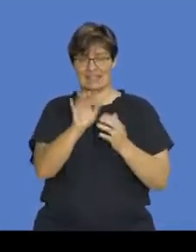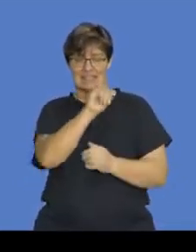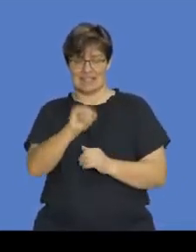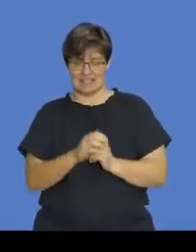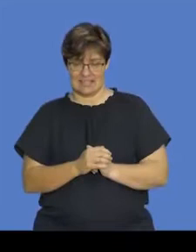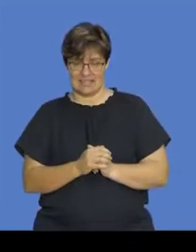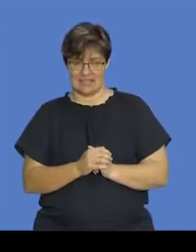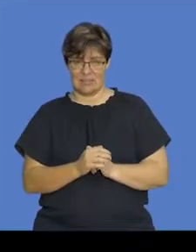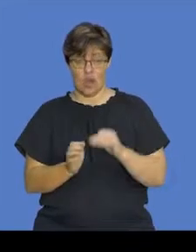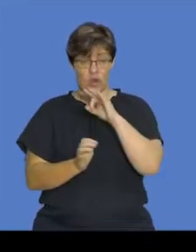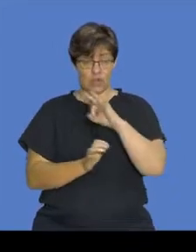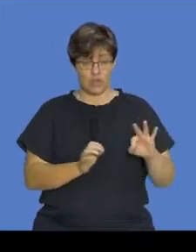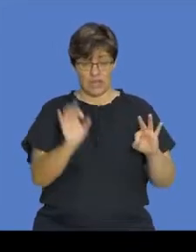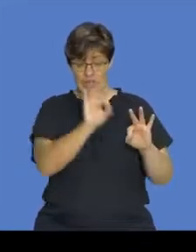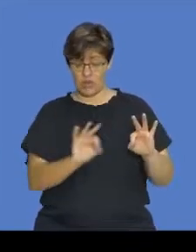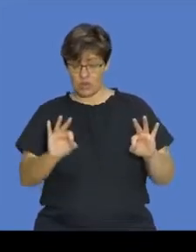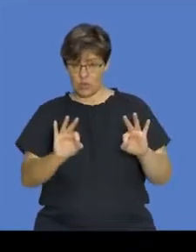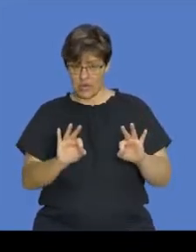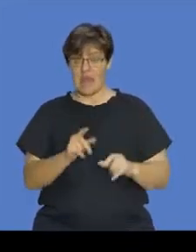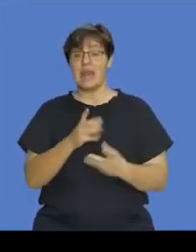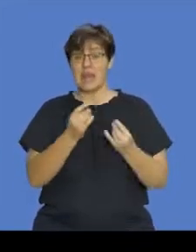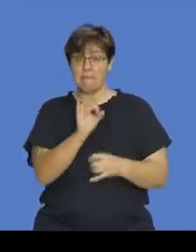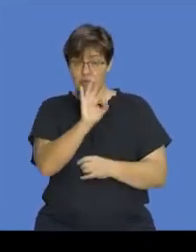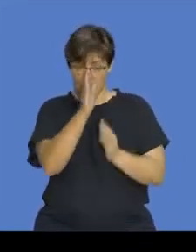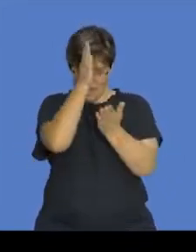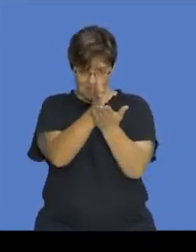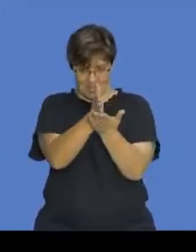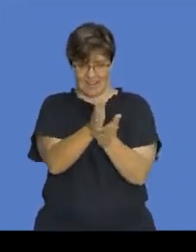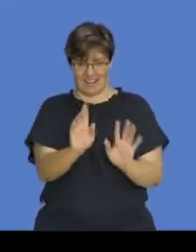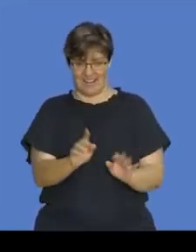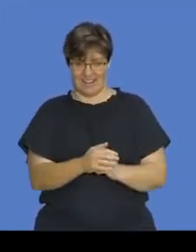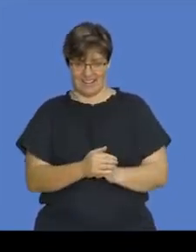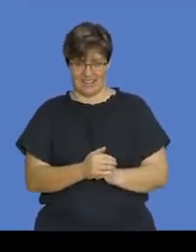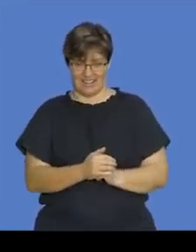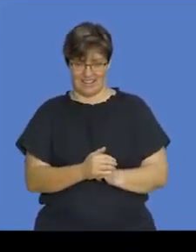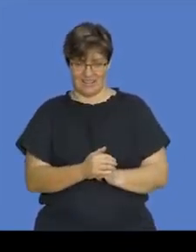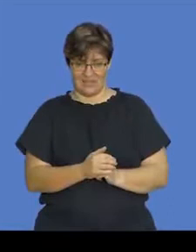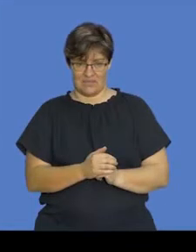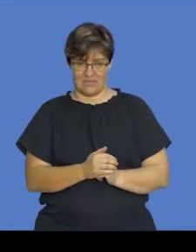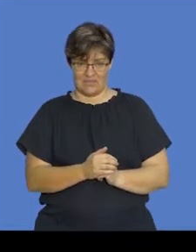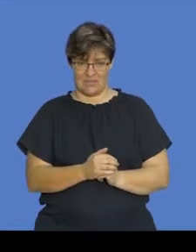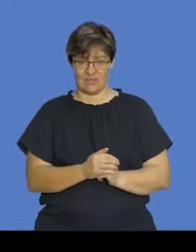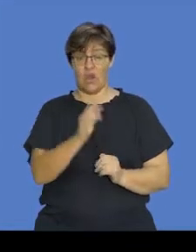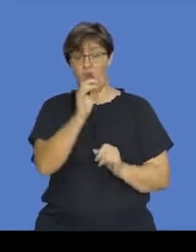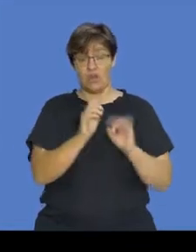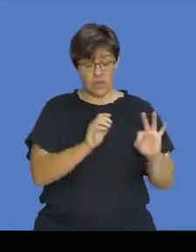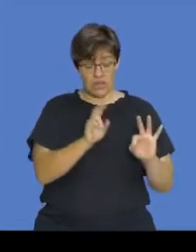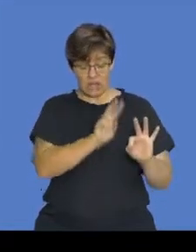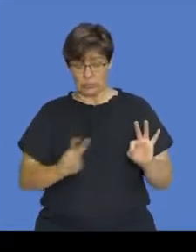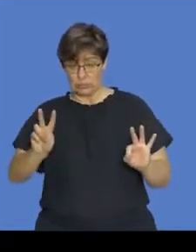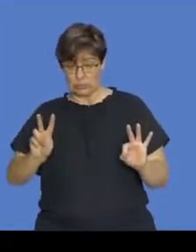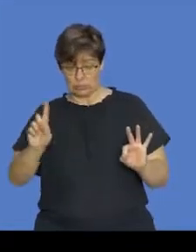numbers, and you can see them very clearly. This one is in the intersection. And when we do the